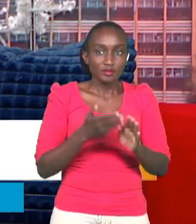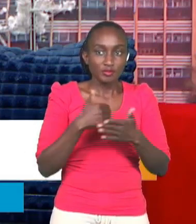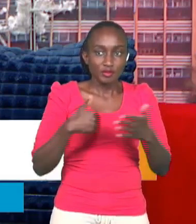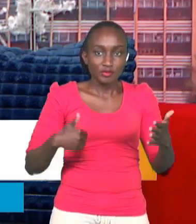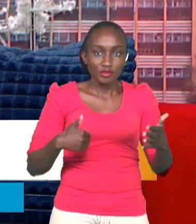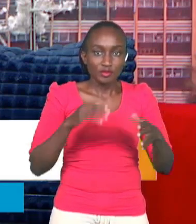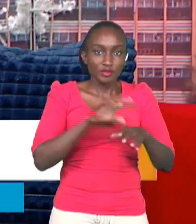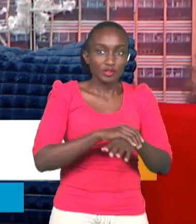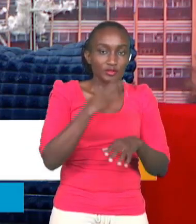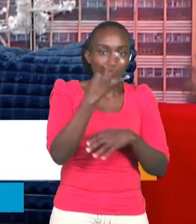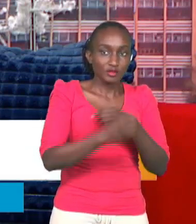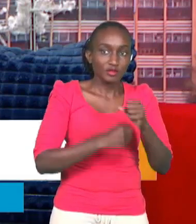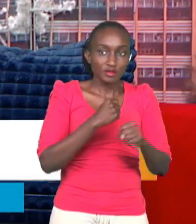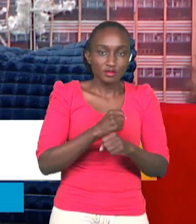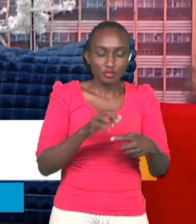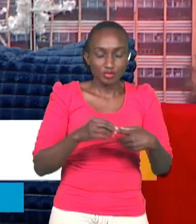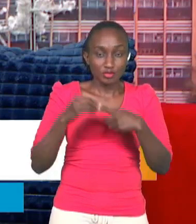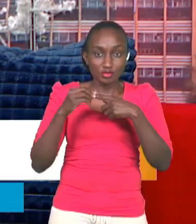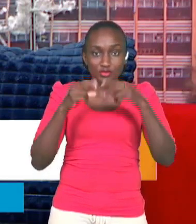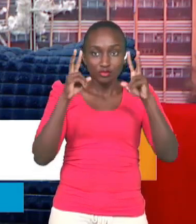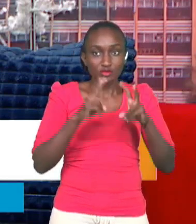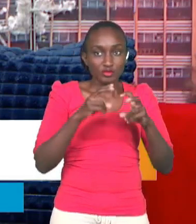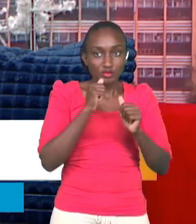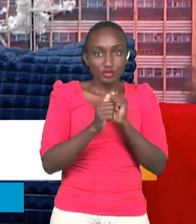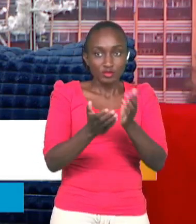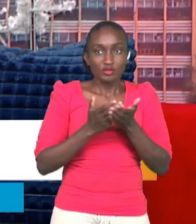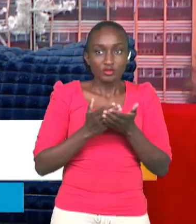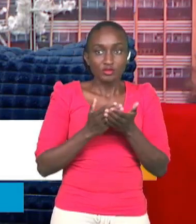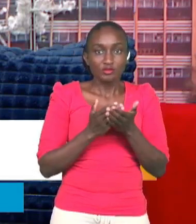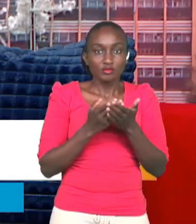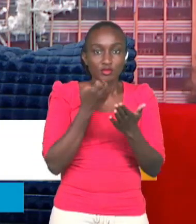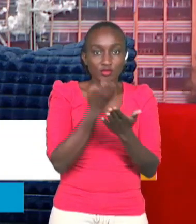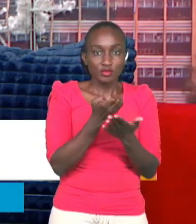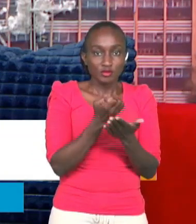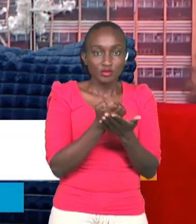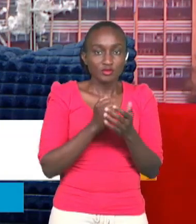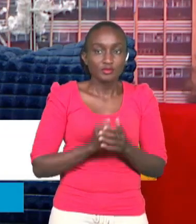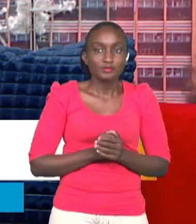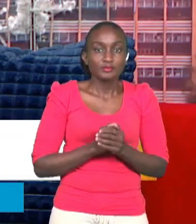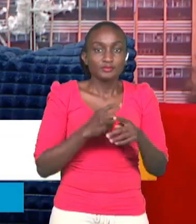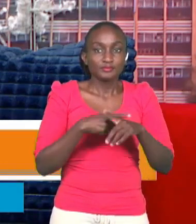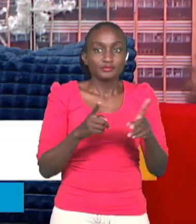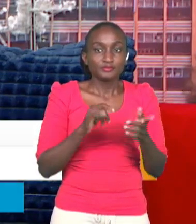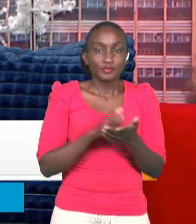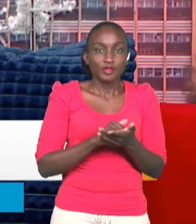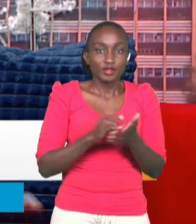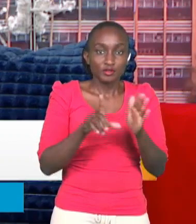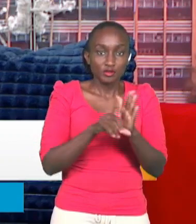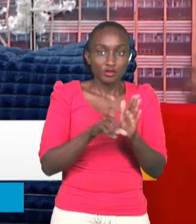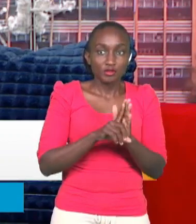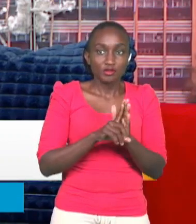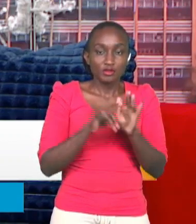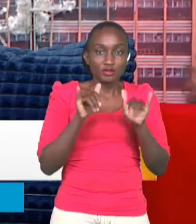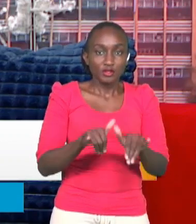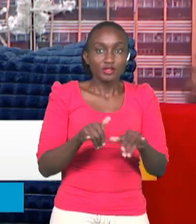reaching the 3 year limit. Special circumstances, which require some sort of proof to be produced and all that. But that requirement that you have to stay in a